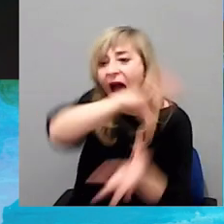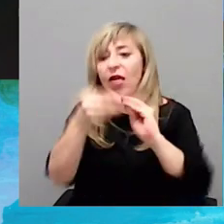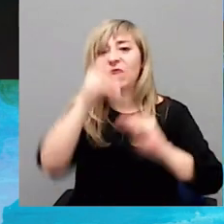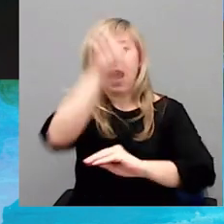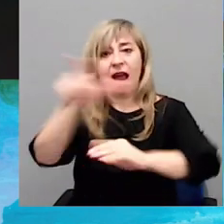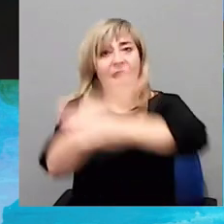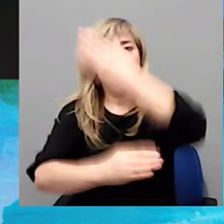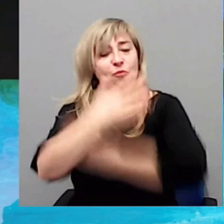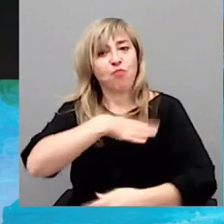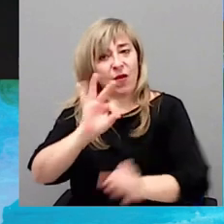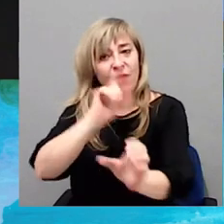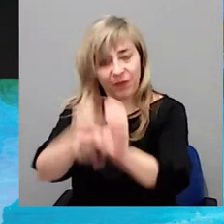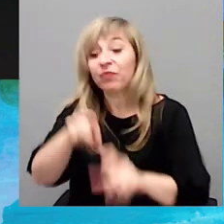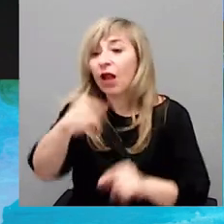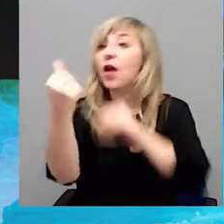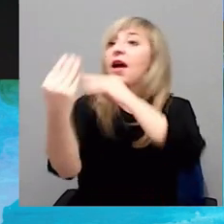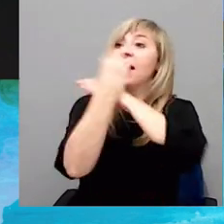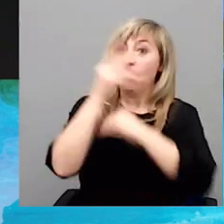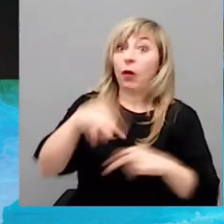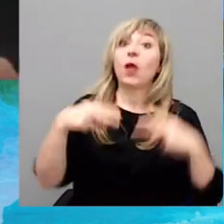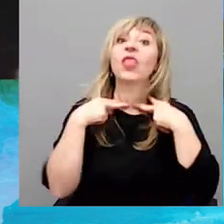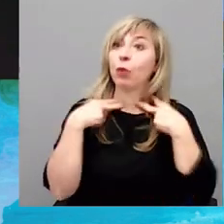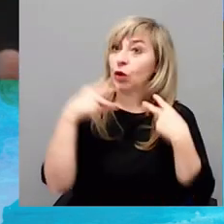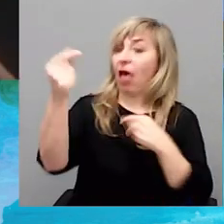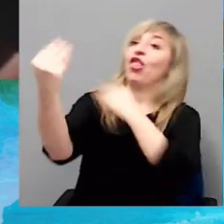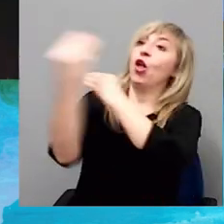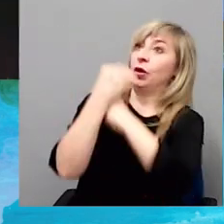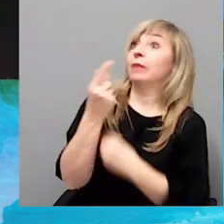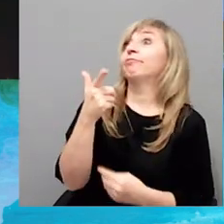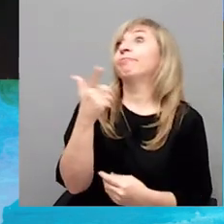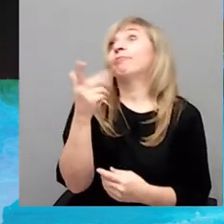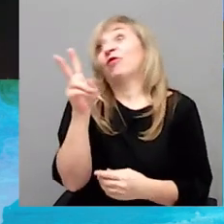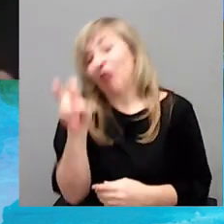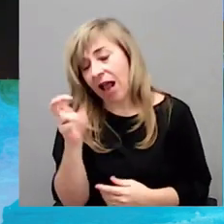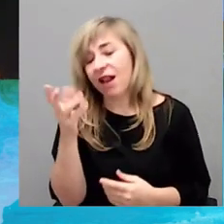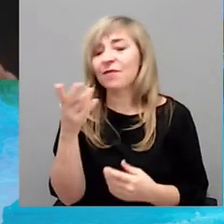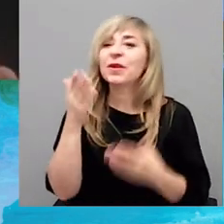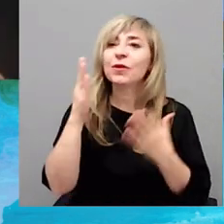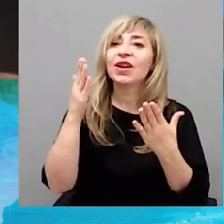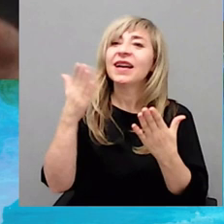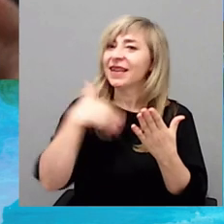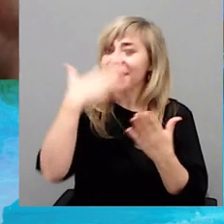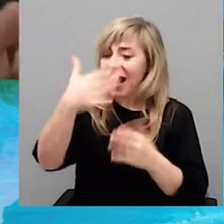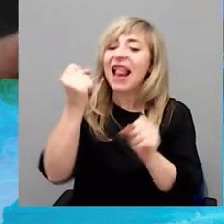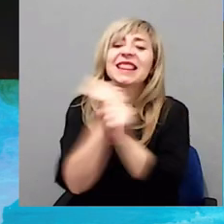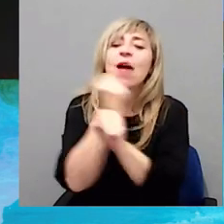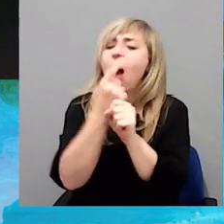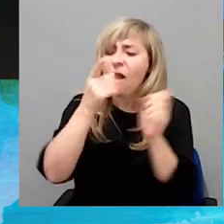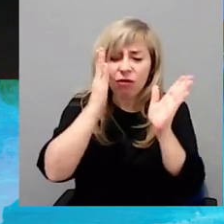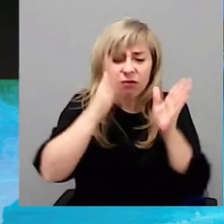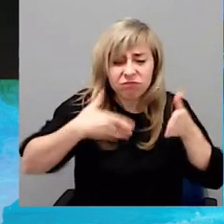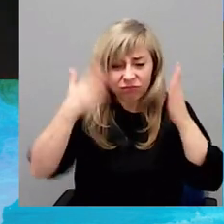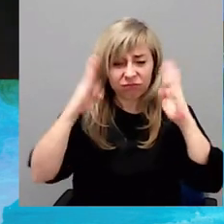disabilities. We've been able to receive the help of the local government.